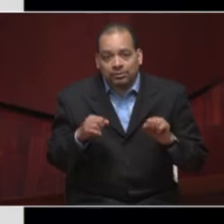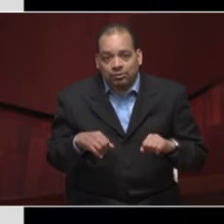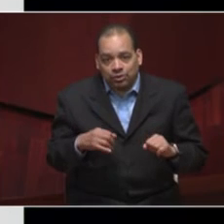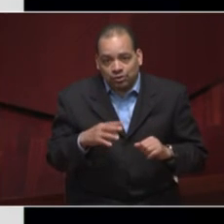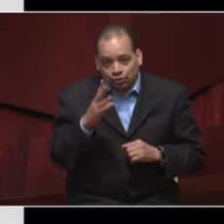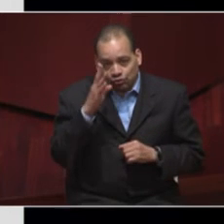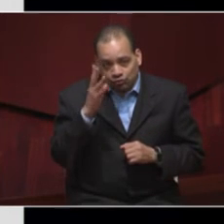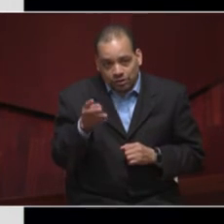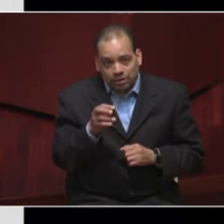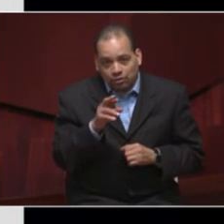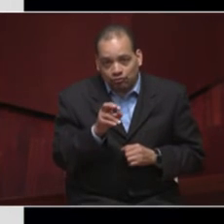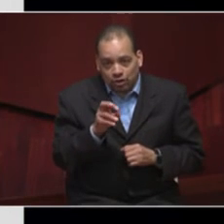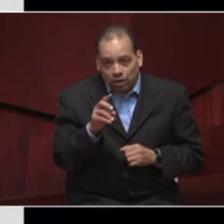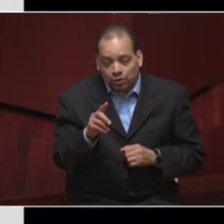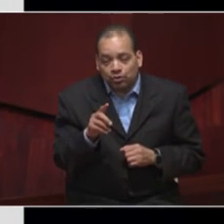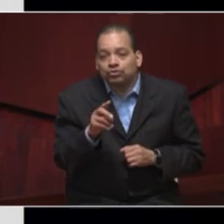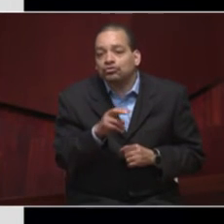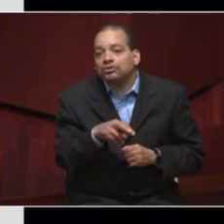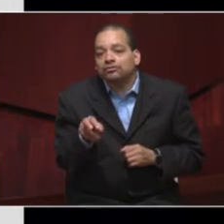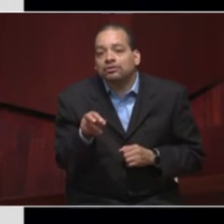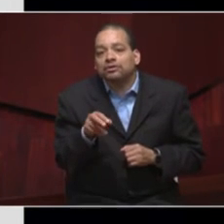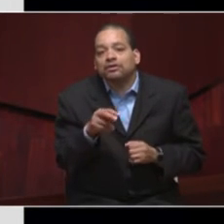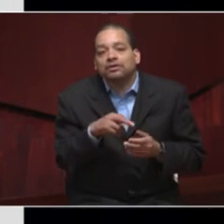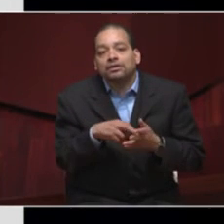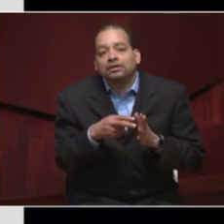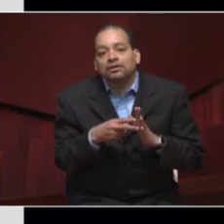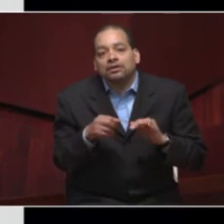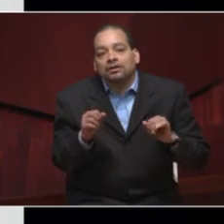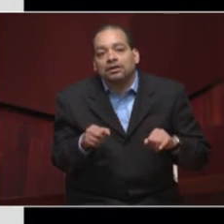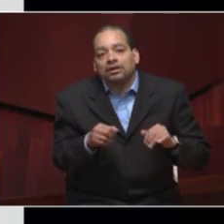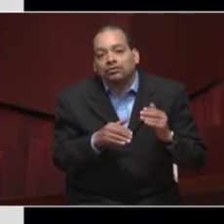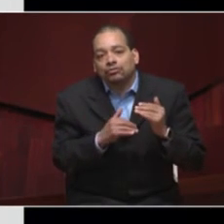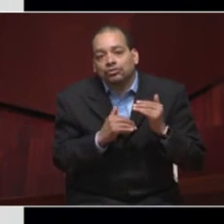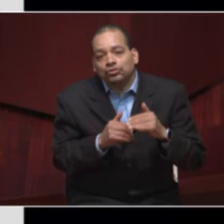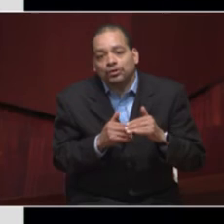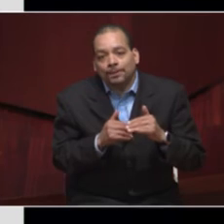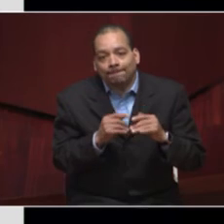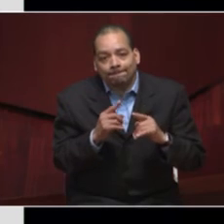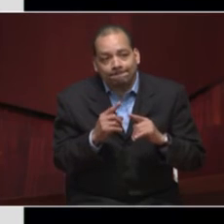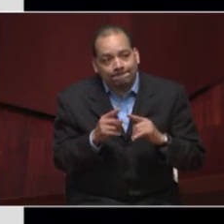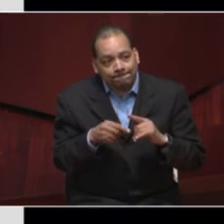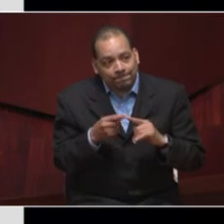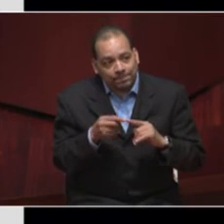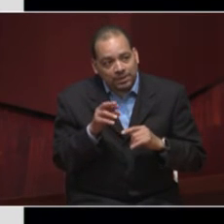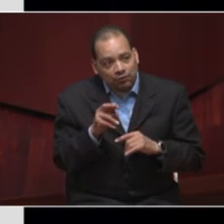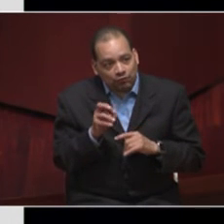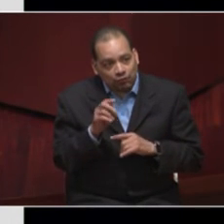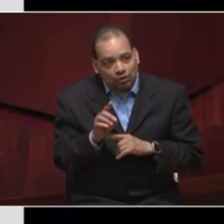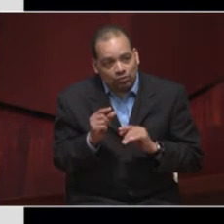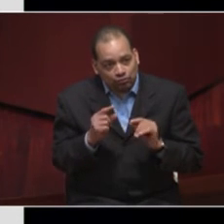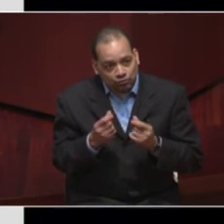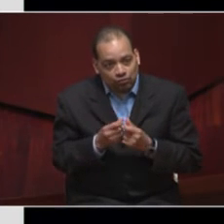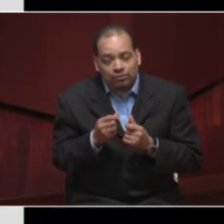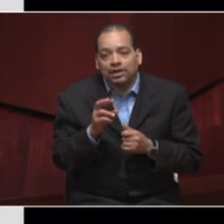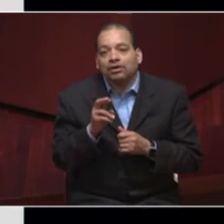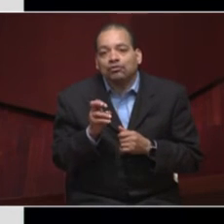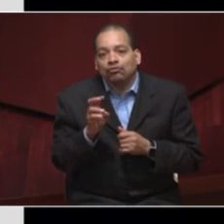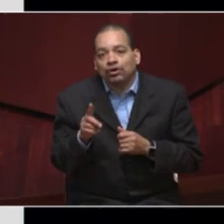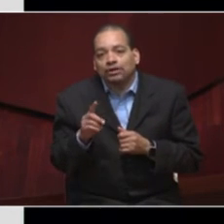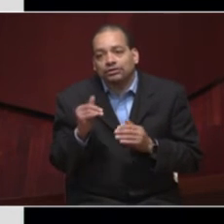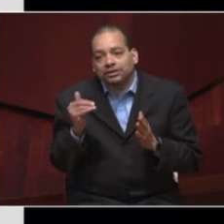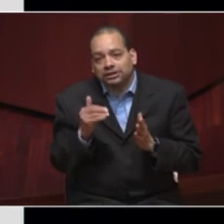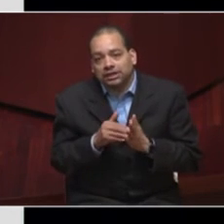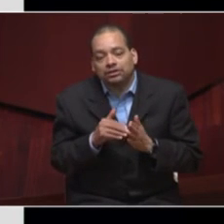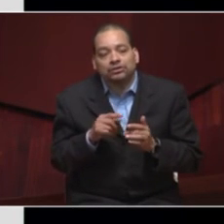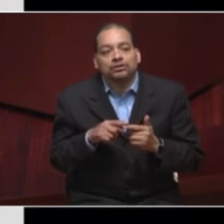records transfers. So you can, again, restrict by virtue of record group, record center, security classification and level,